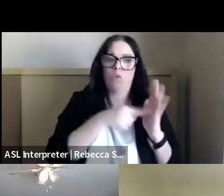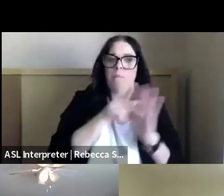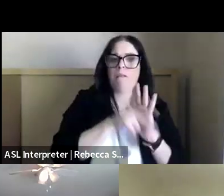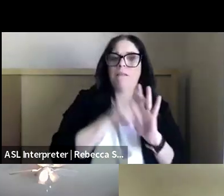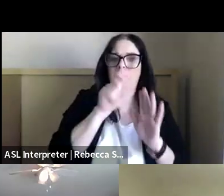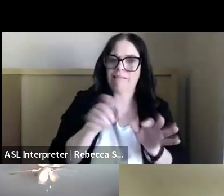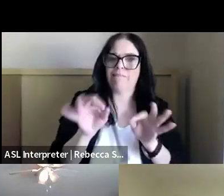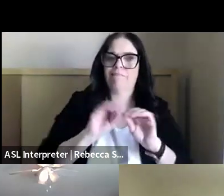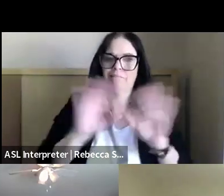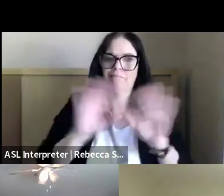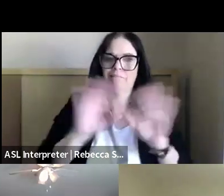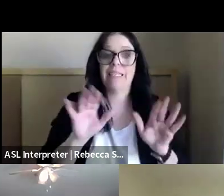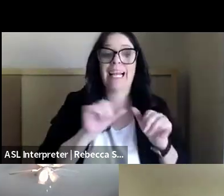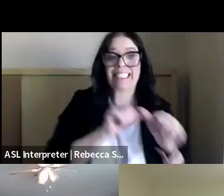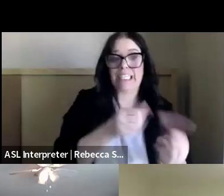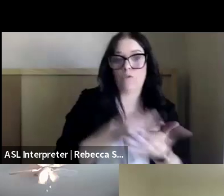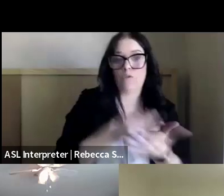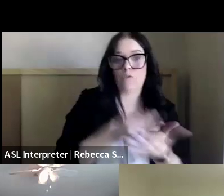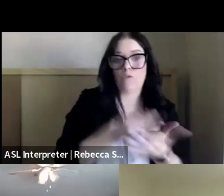continuation funding versus new awards,